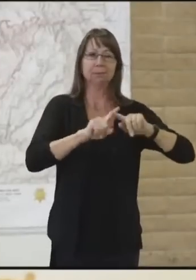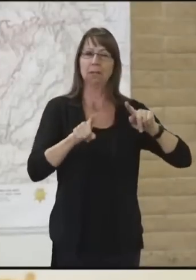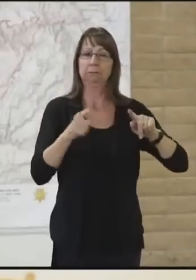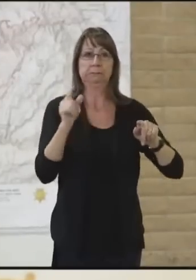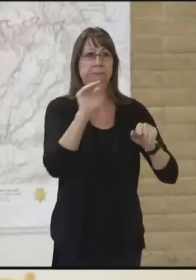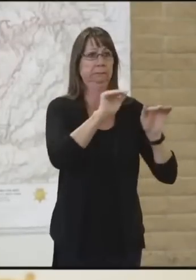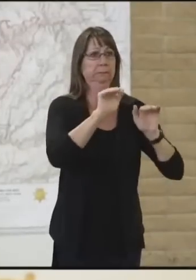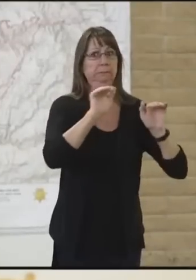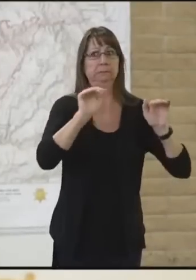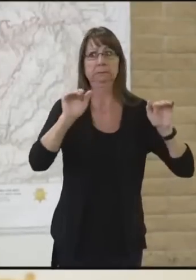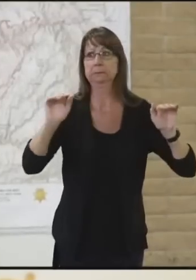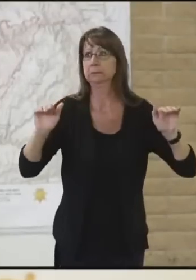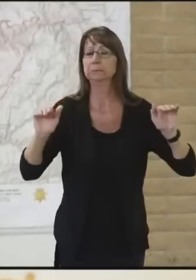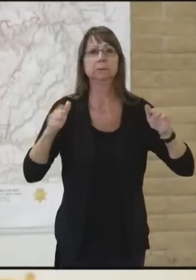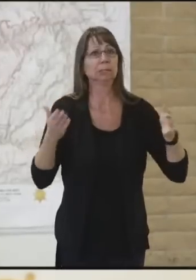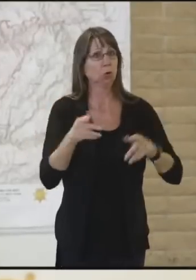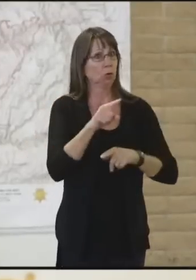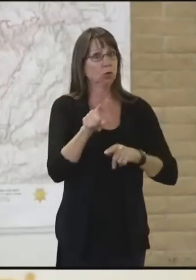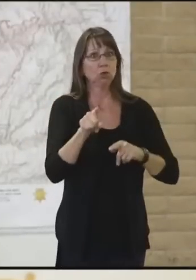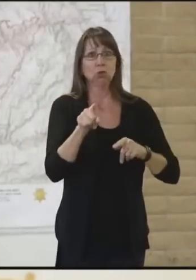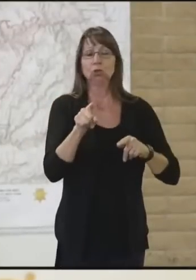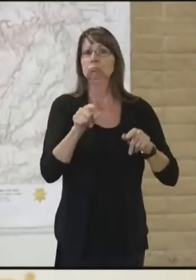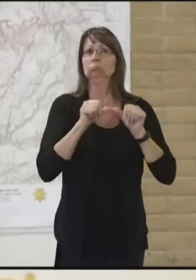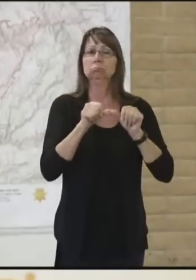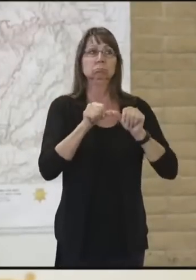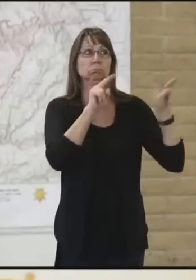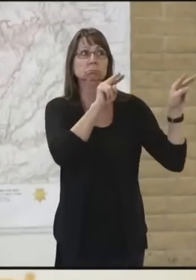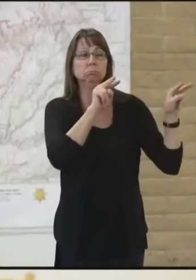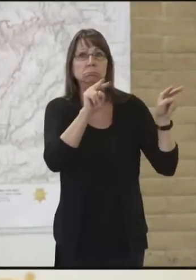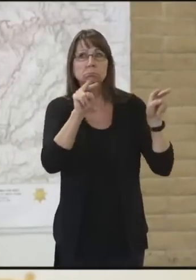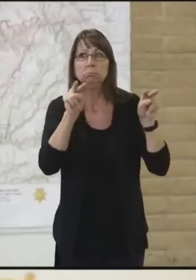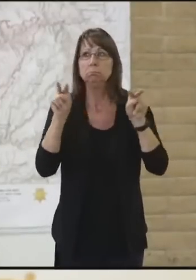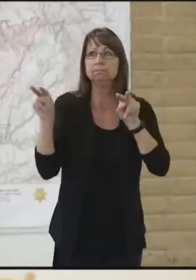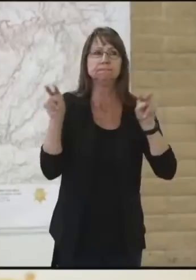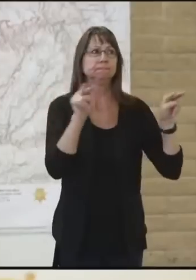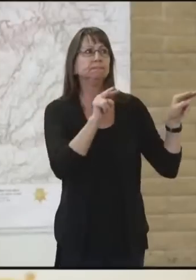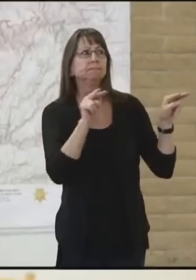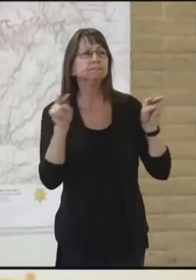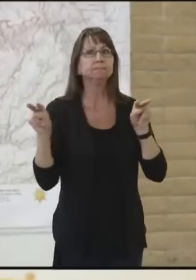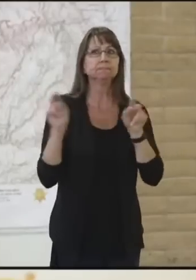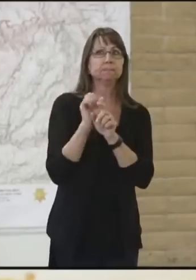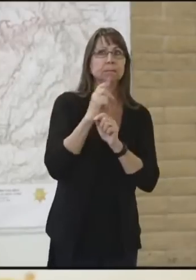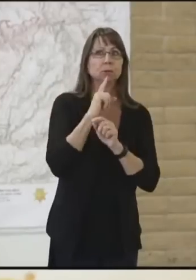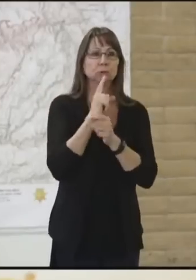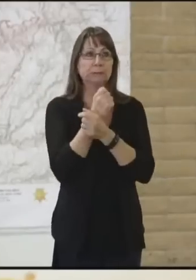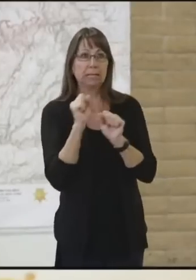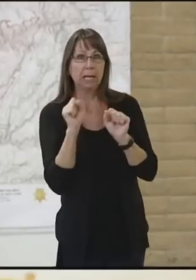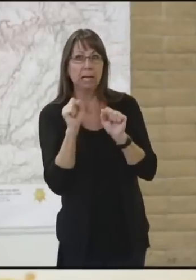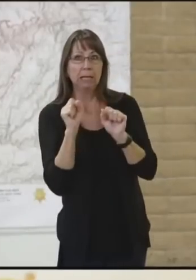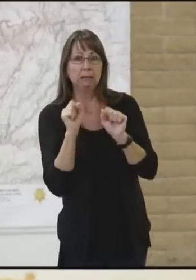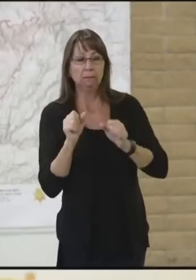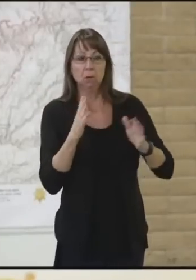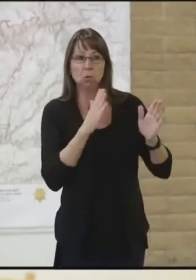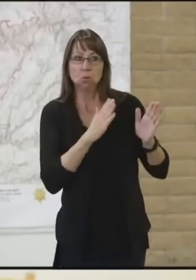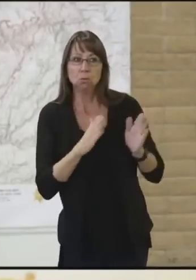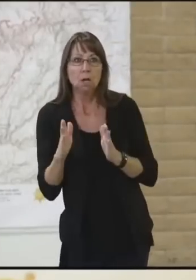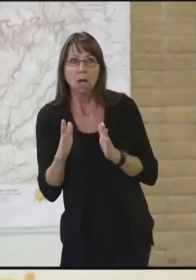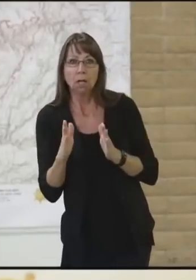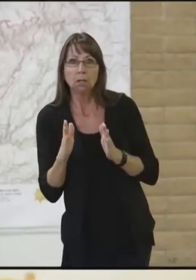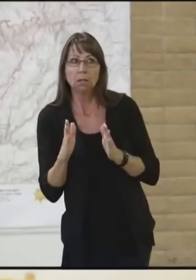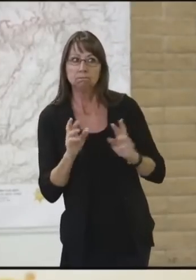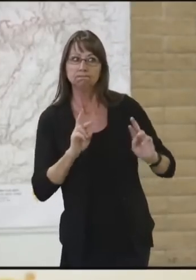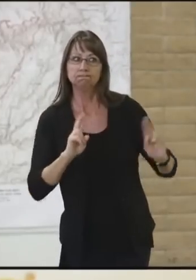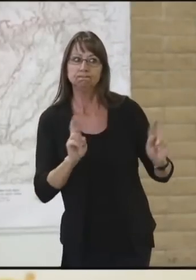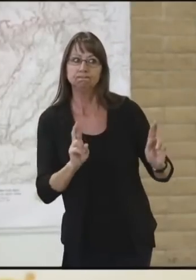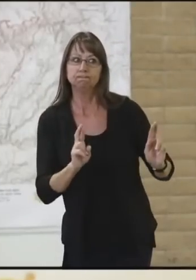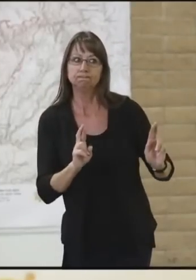encourage everyone to remain diligent as to their surroundings, their safety, and understand